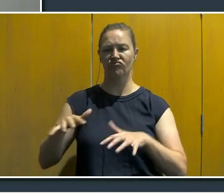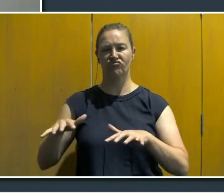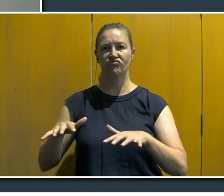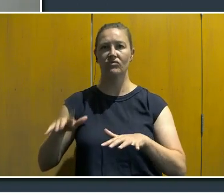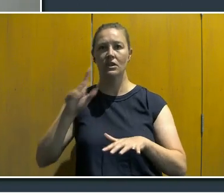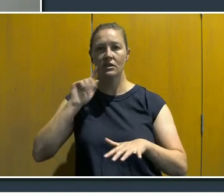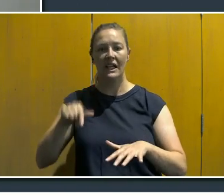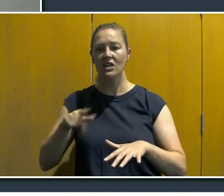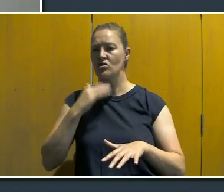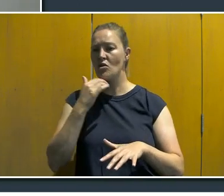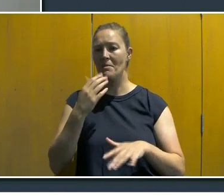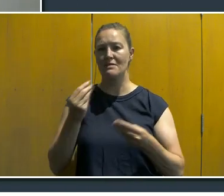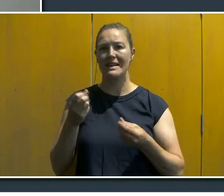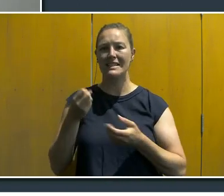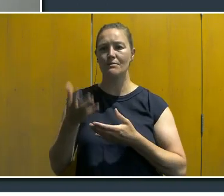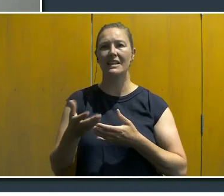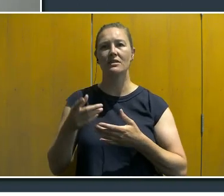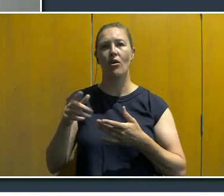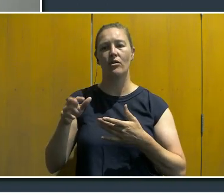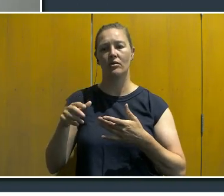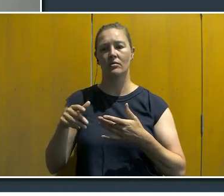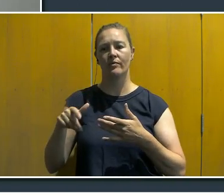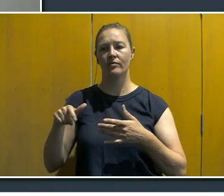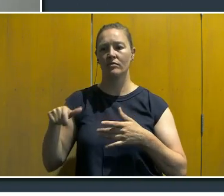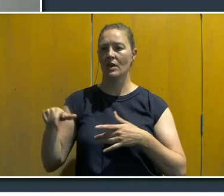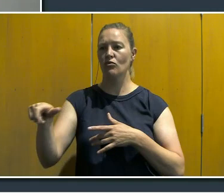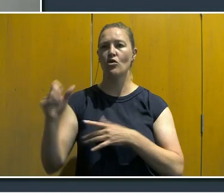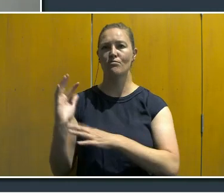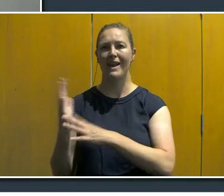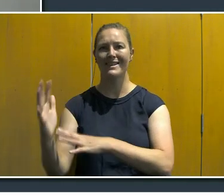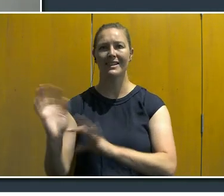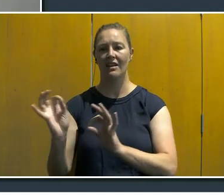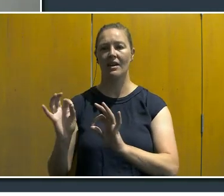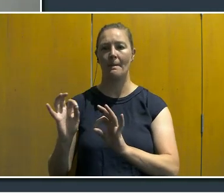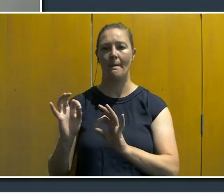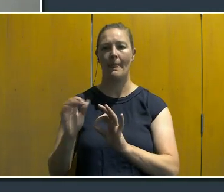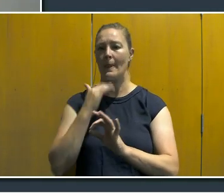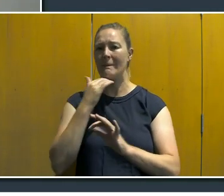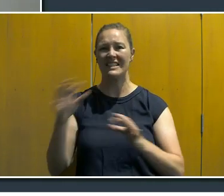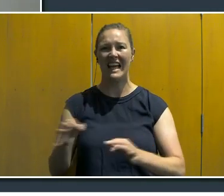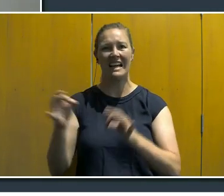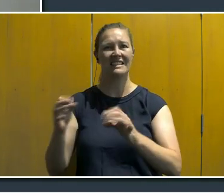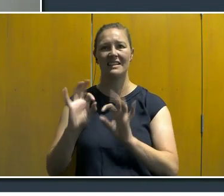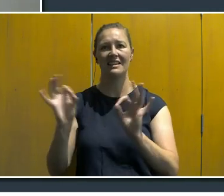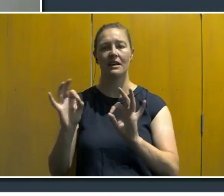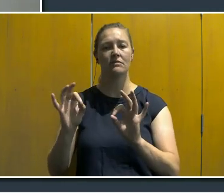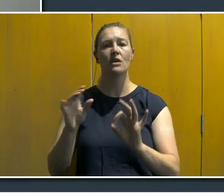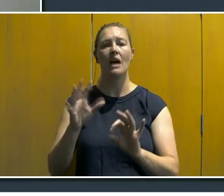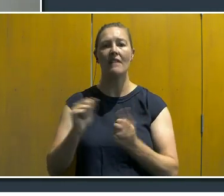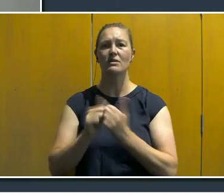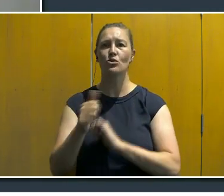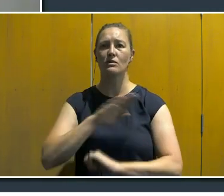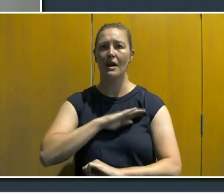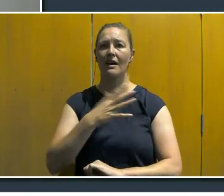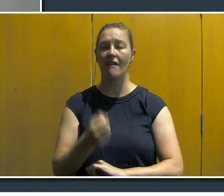money spent on roadside plantings. There's no gardens. There's a sports park. But the whole thing, to